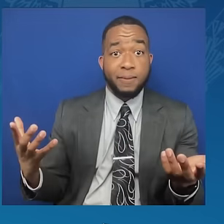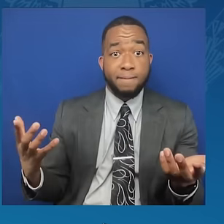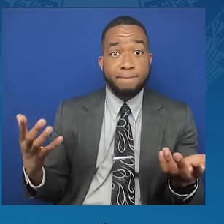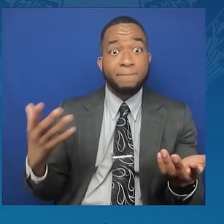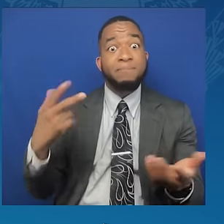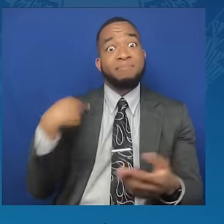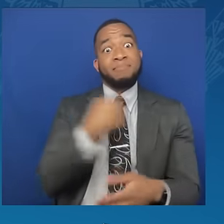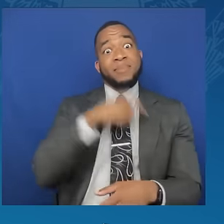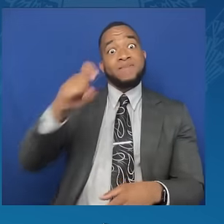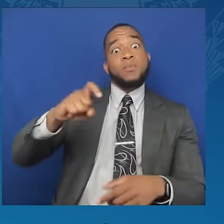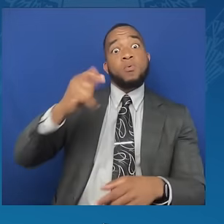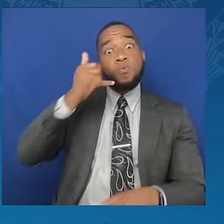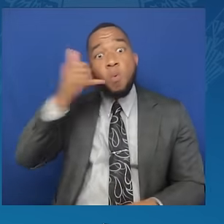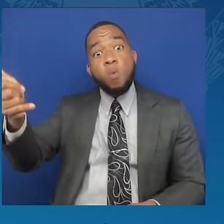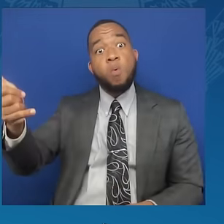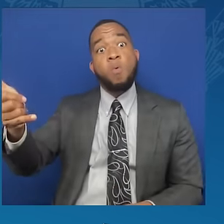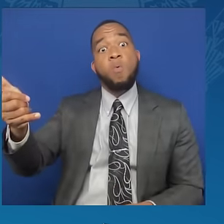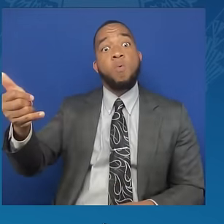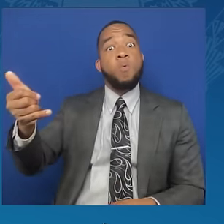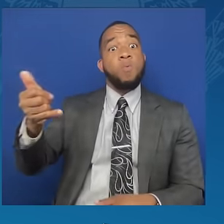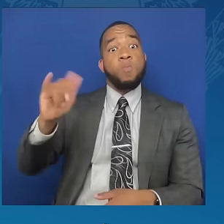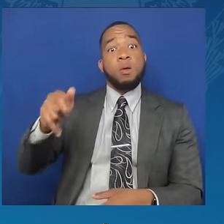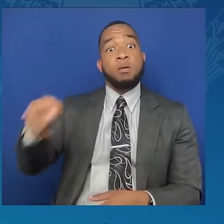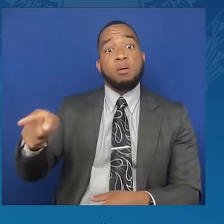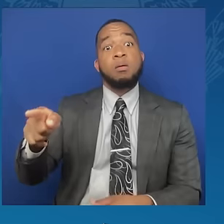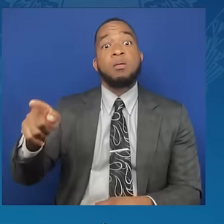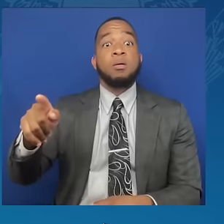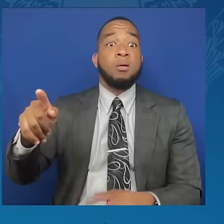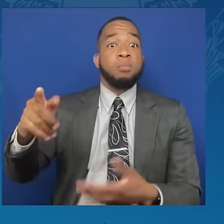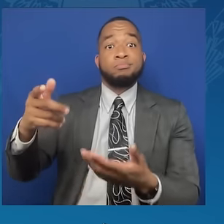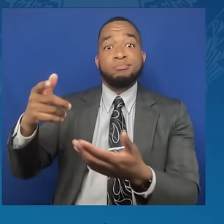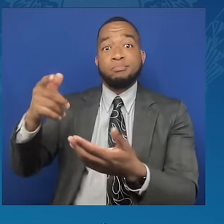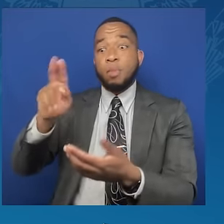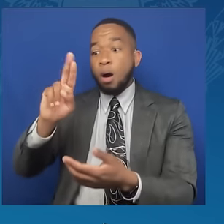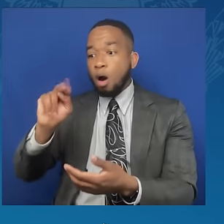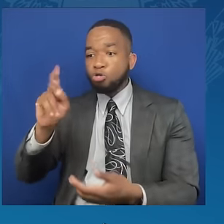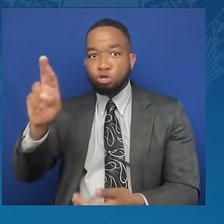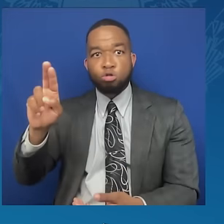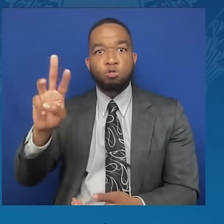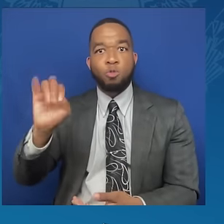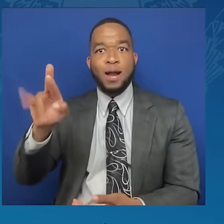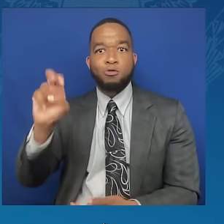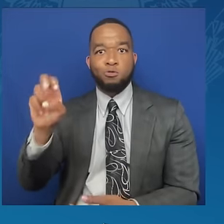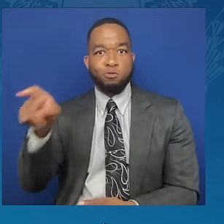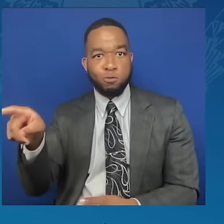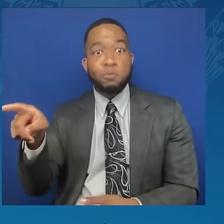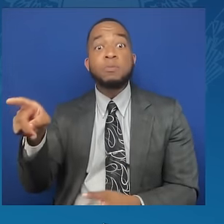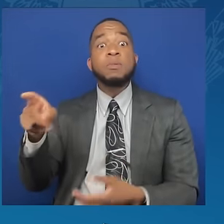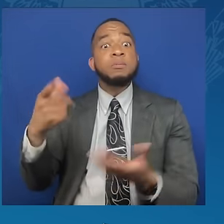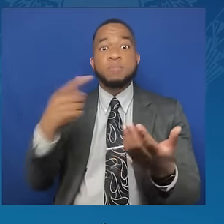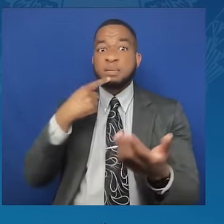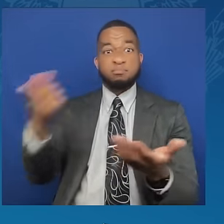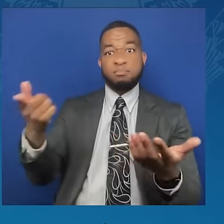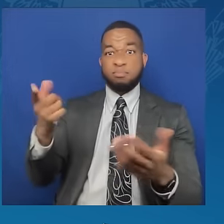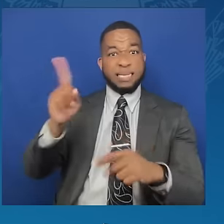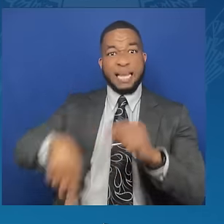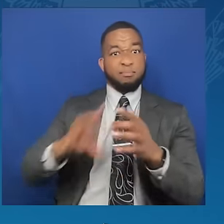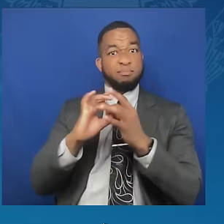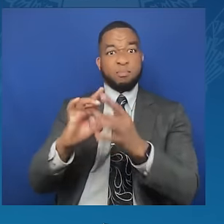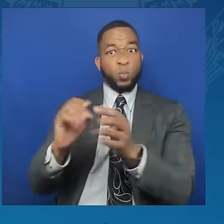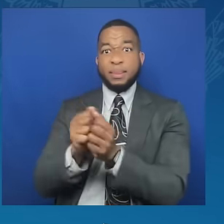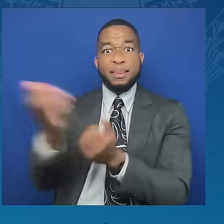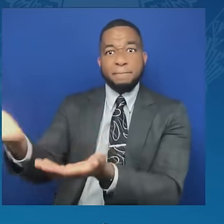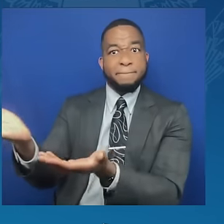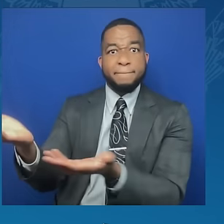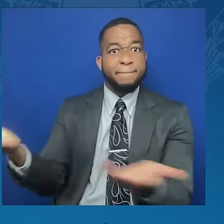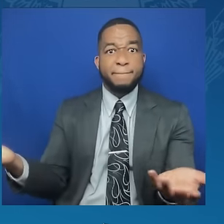meet. You can't build no relationships. The diameter of your mind is determined by